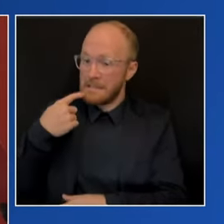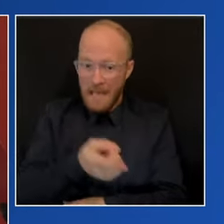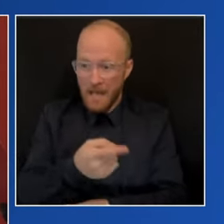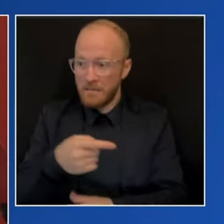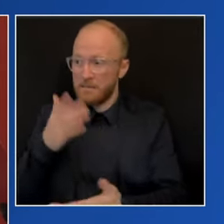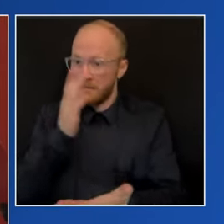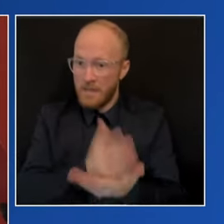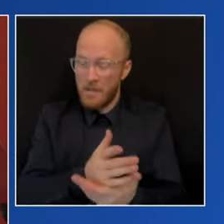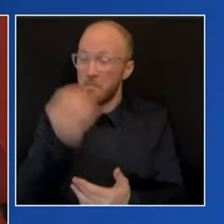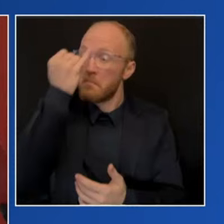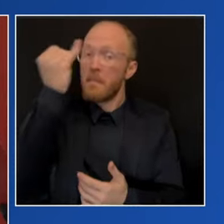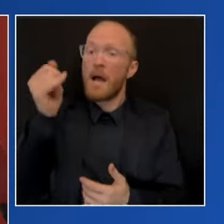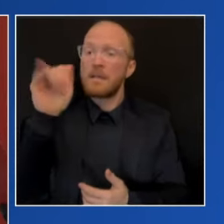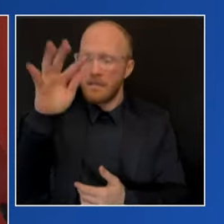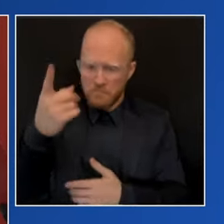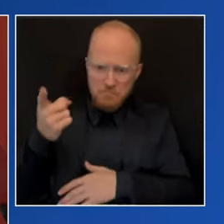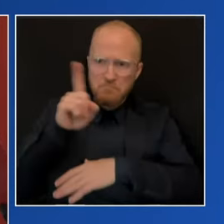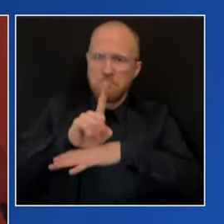said, "Stop."